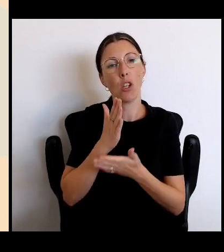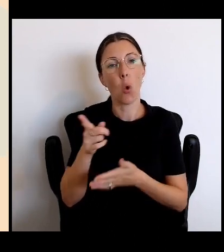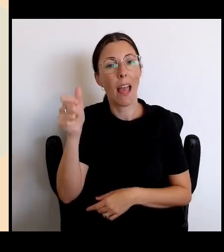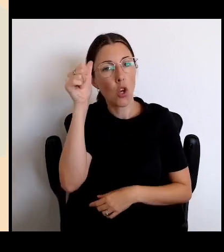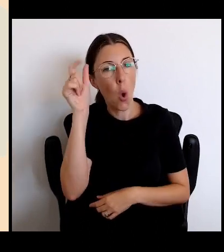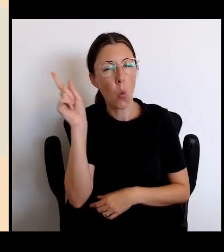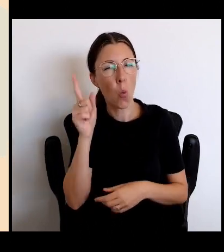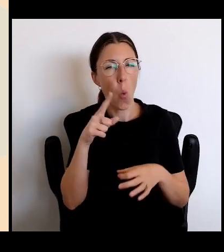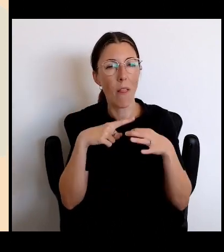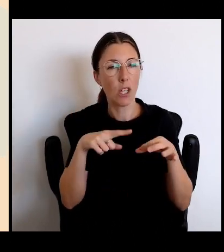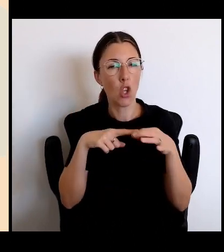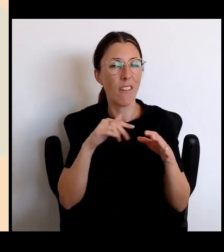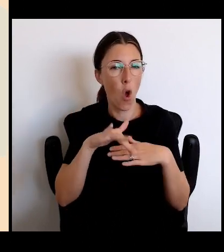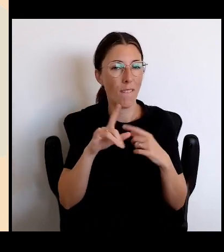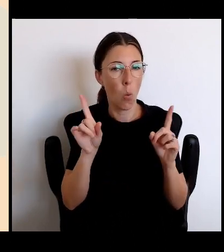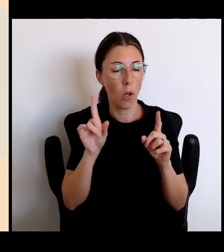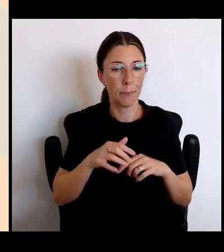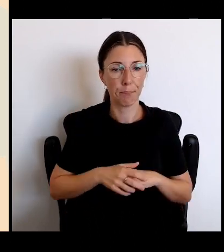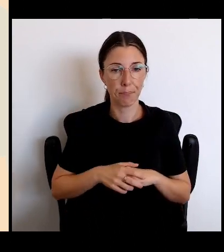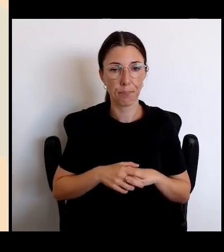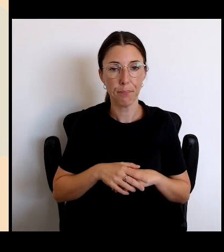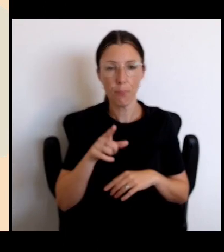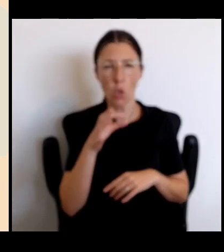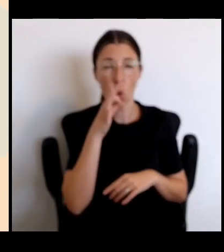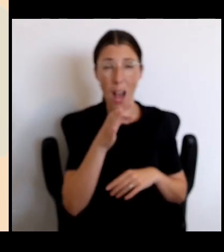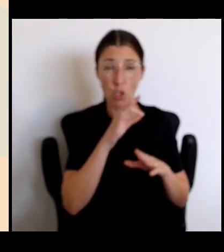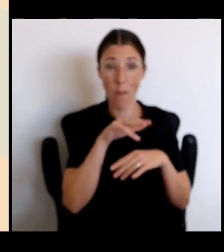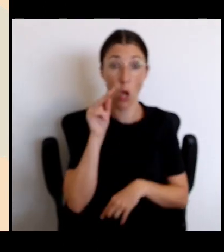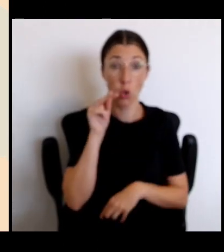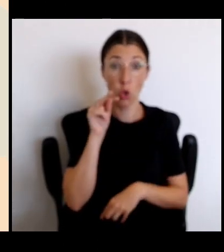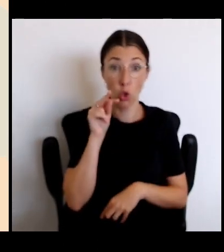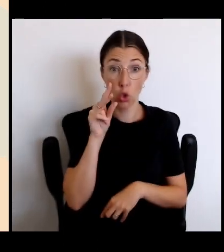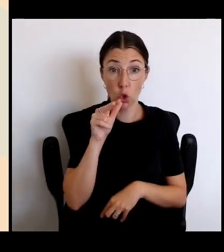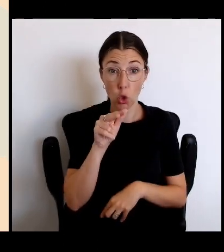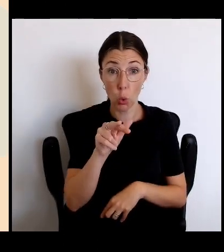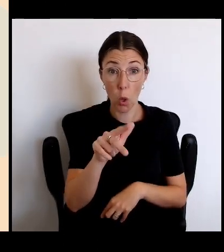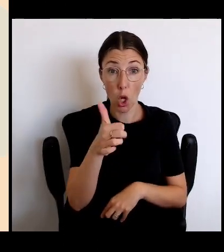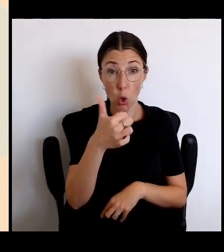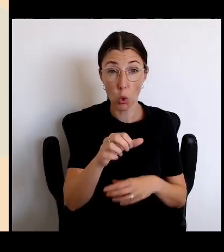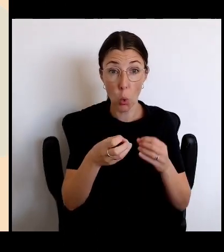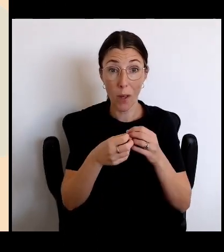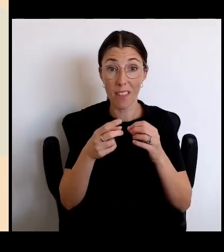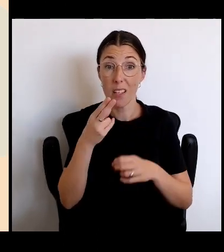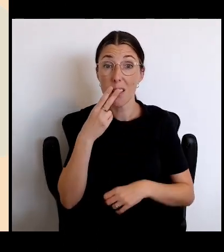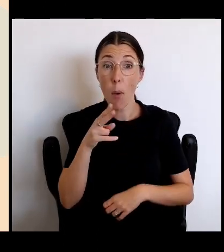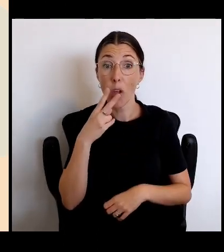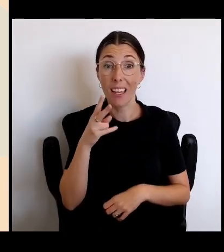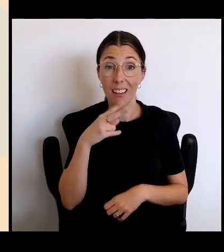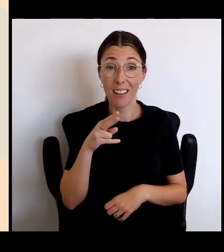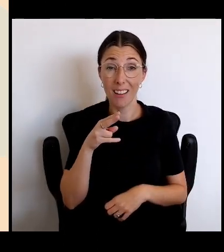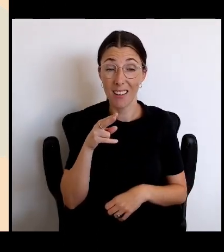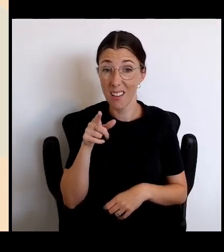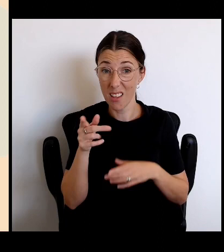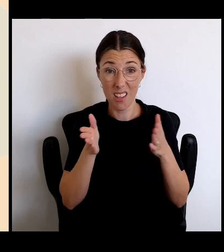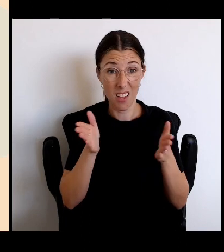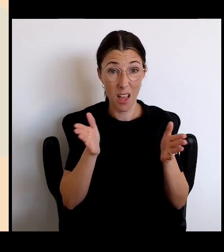Did you ask about dual use with tobacco smoking? No, we didn't. So the average